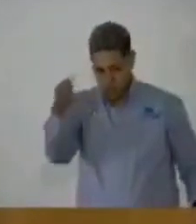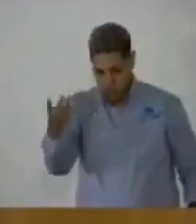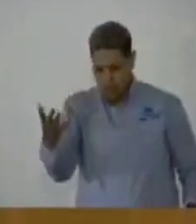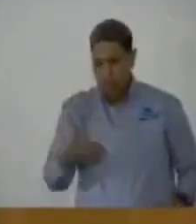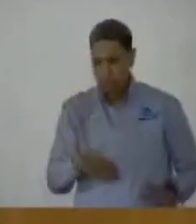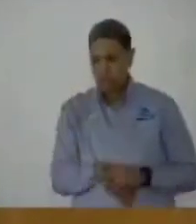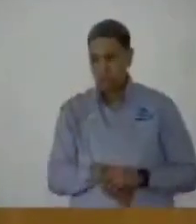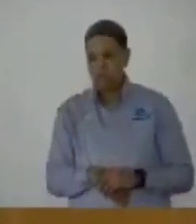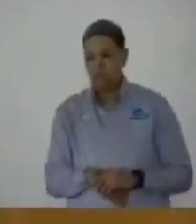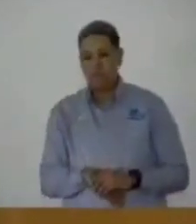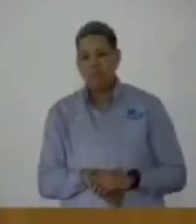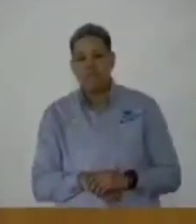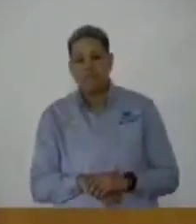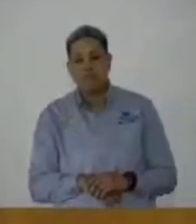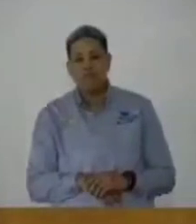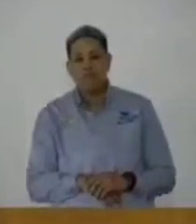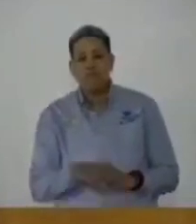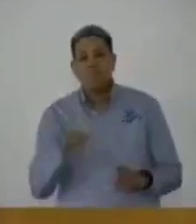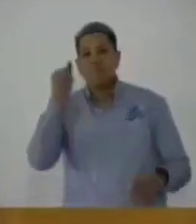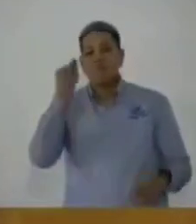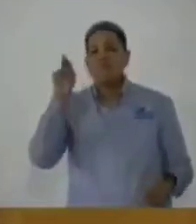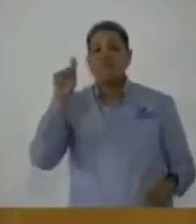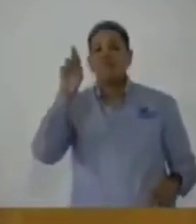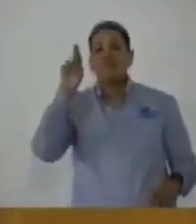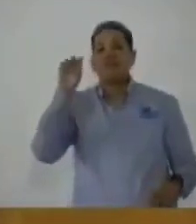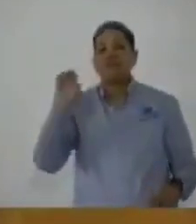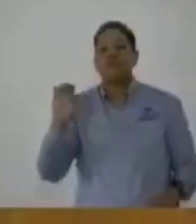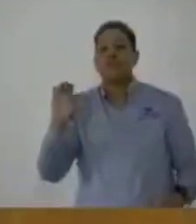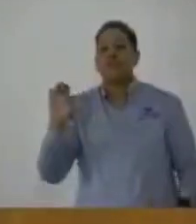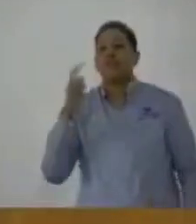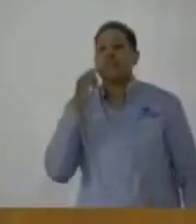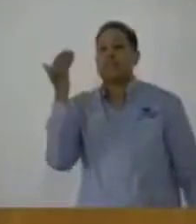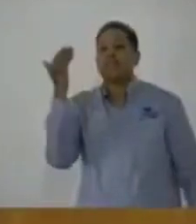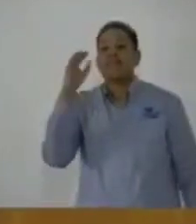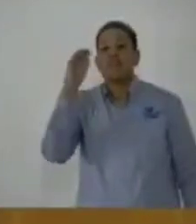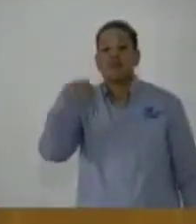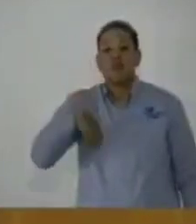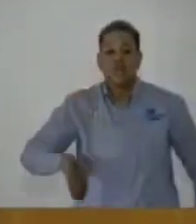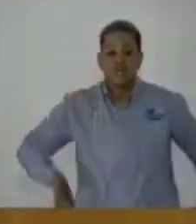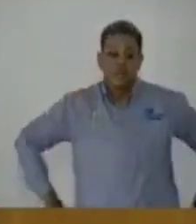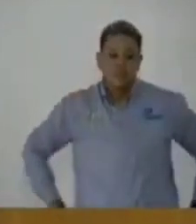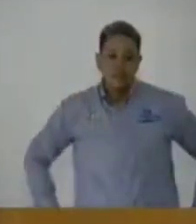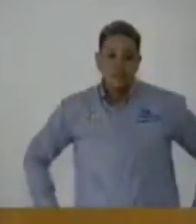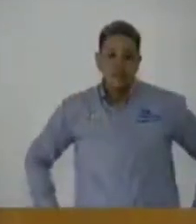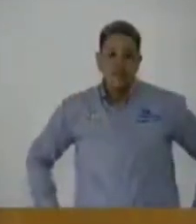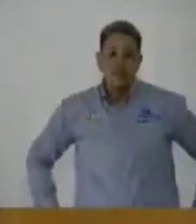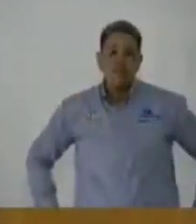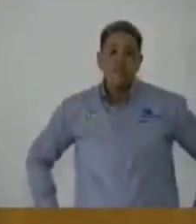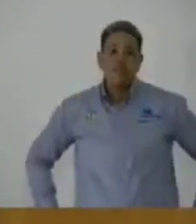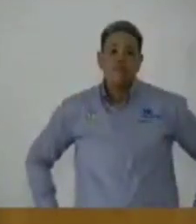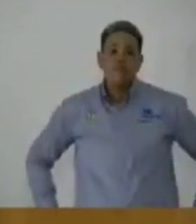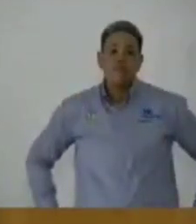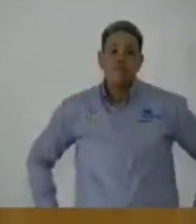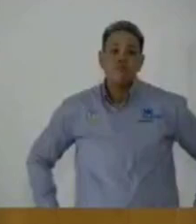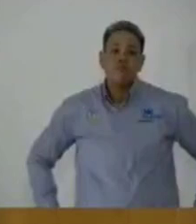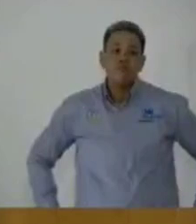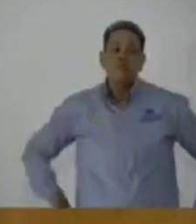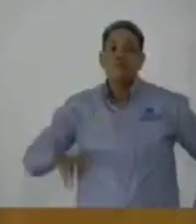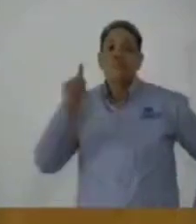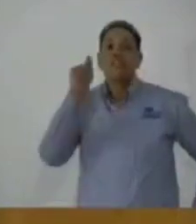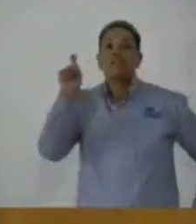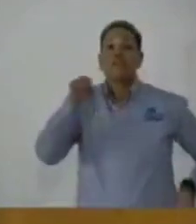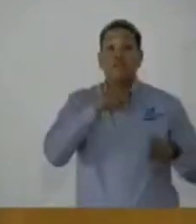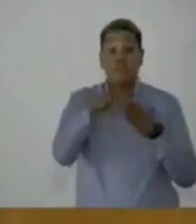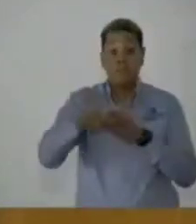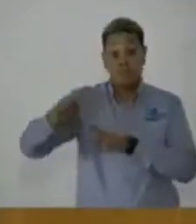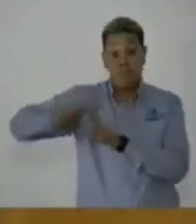Good. The tax rate, Senator Bunting, is 15%. And the tax paid per month